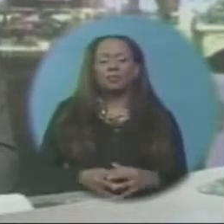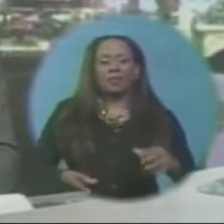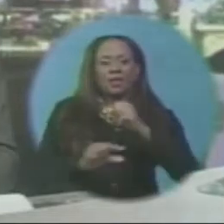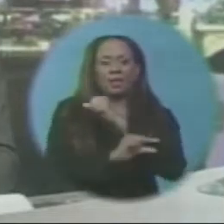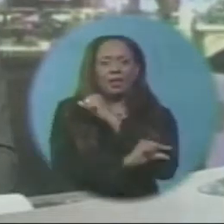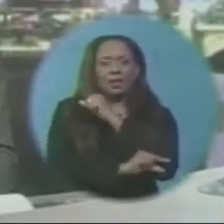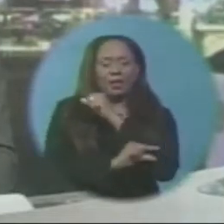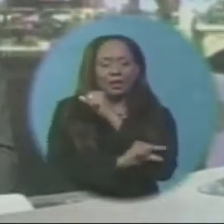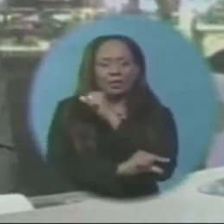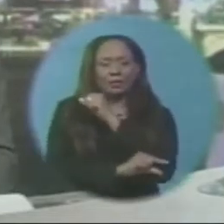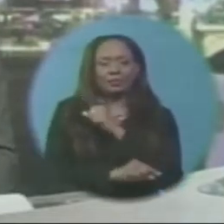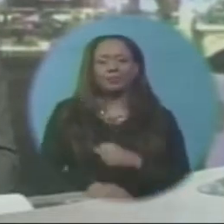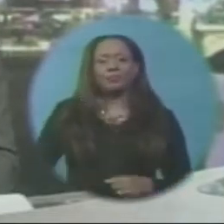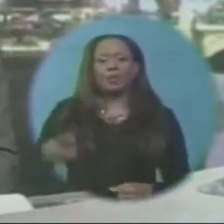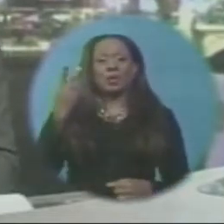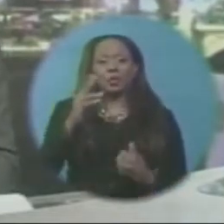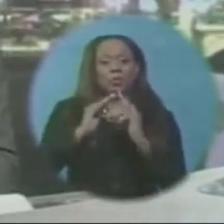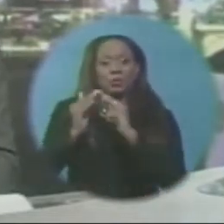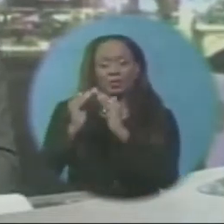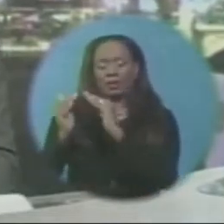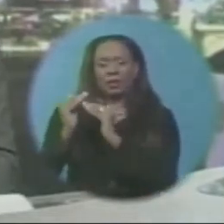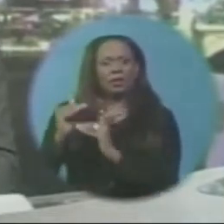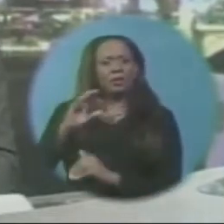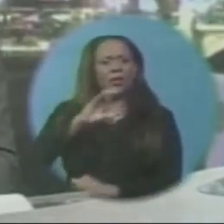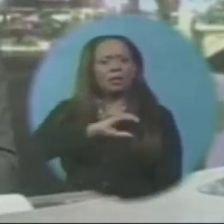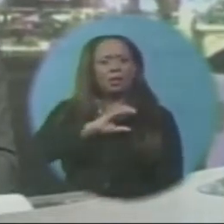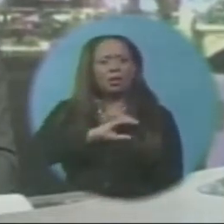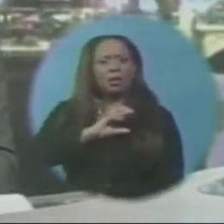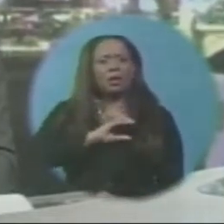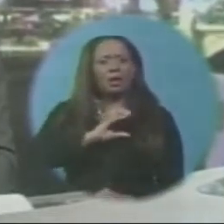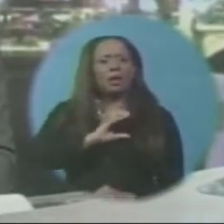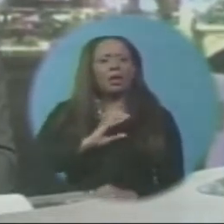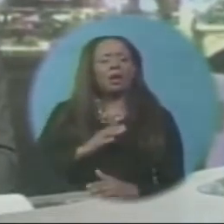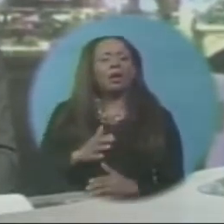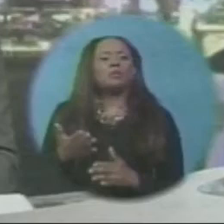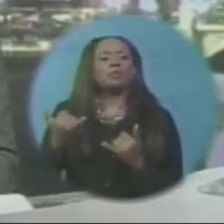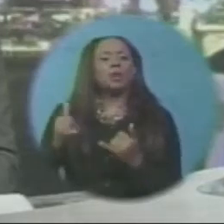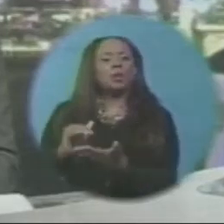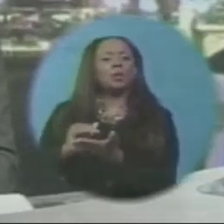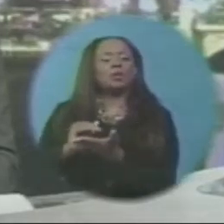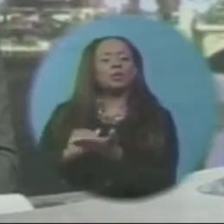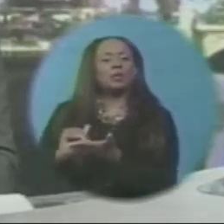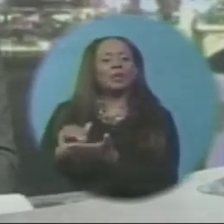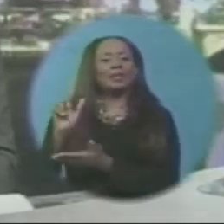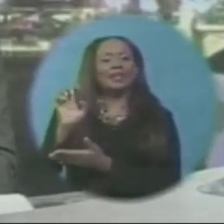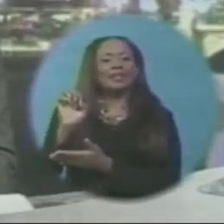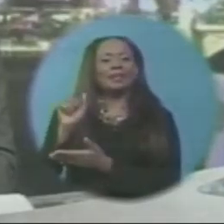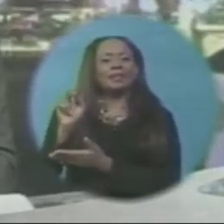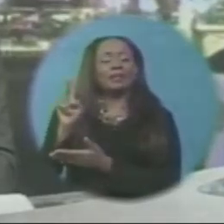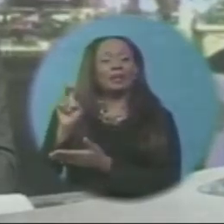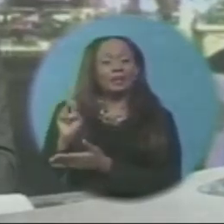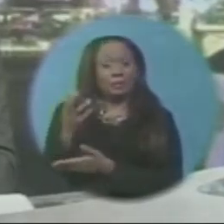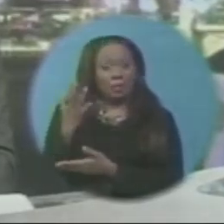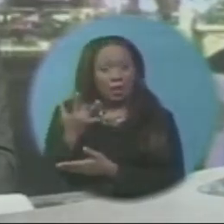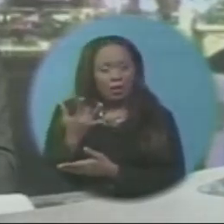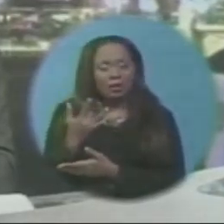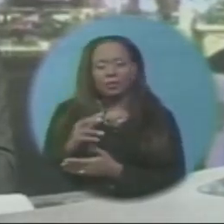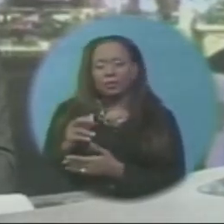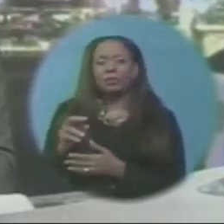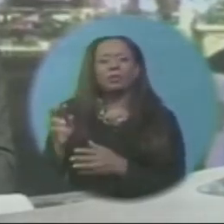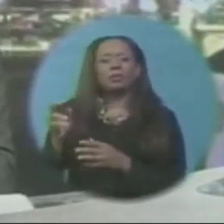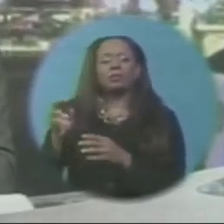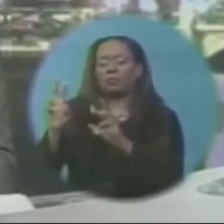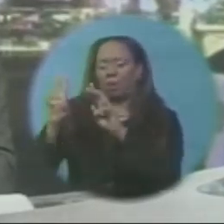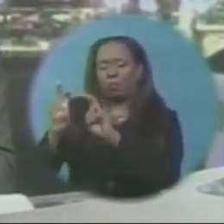In Ghana, 2 city police officers have been sent on administrative leave following an internal investigation into the